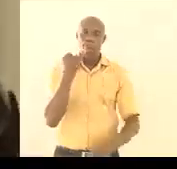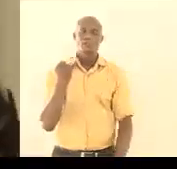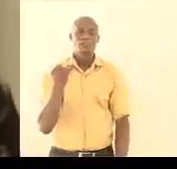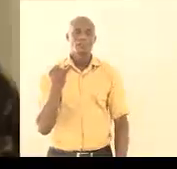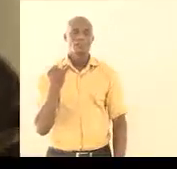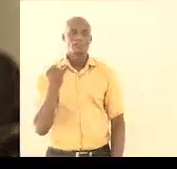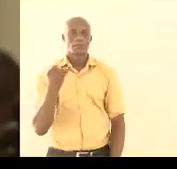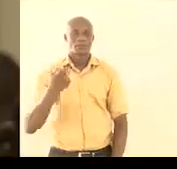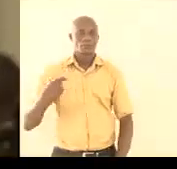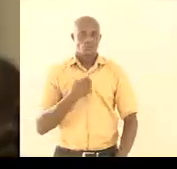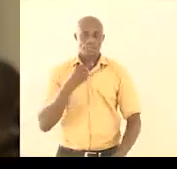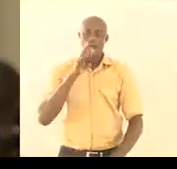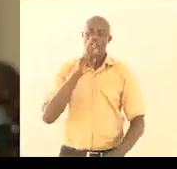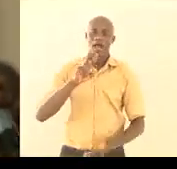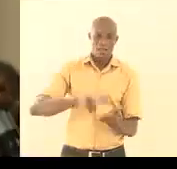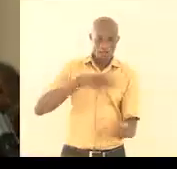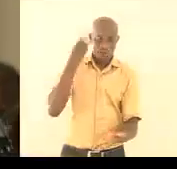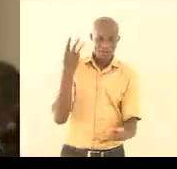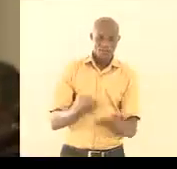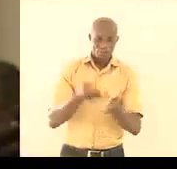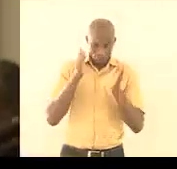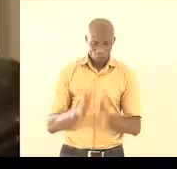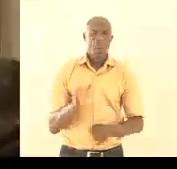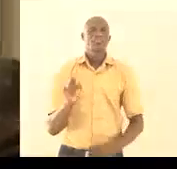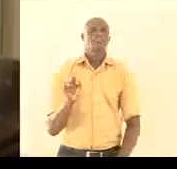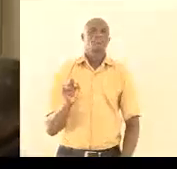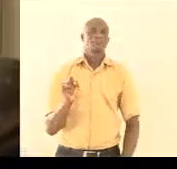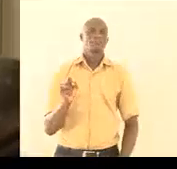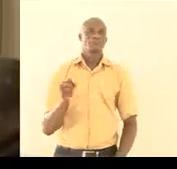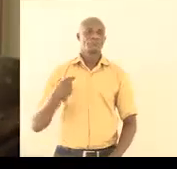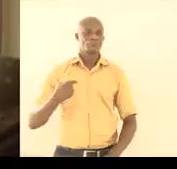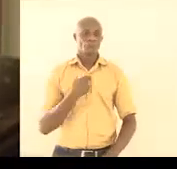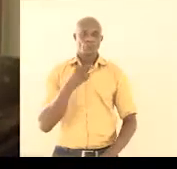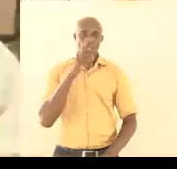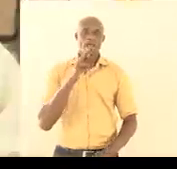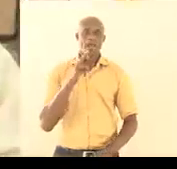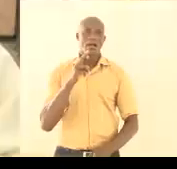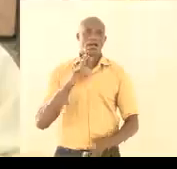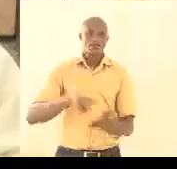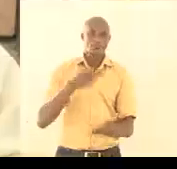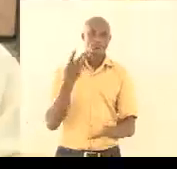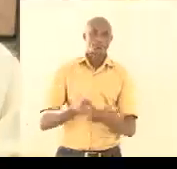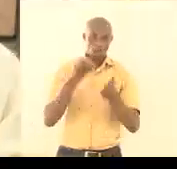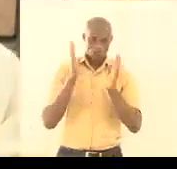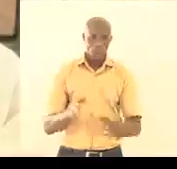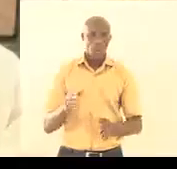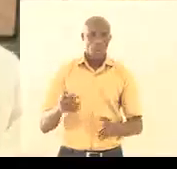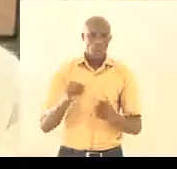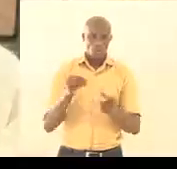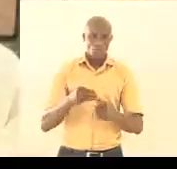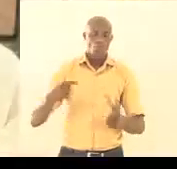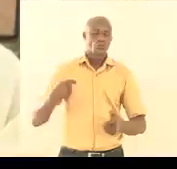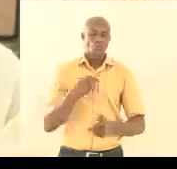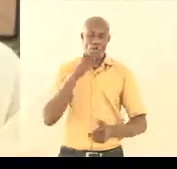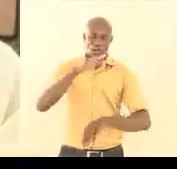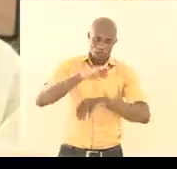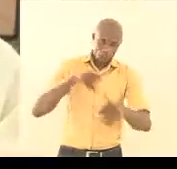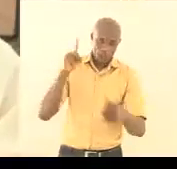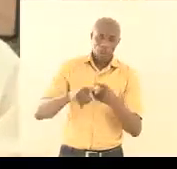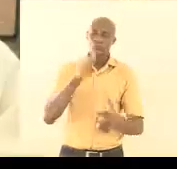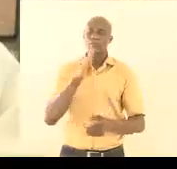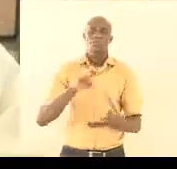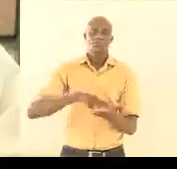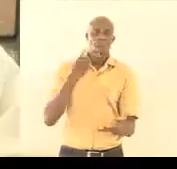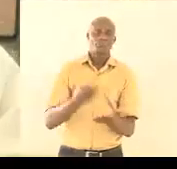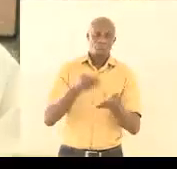is we are witnesses. We're all called to be witnesses. We are witnesses, or we are called to be